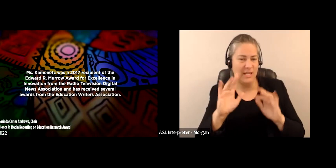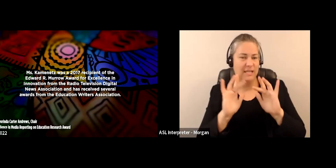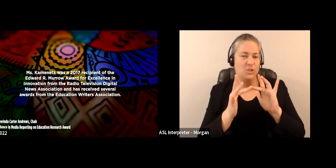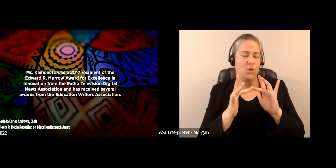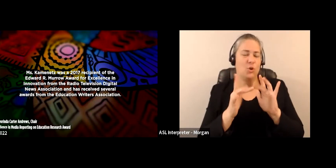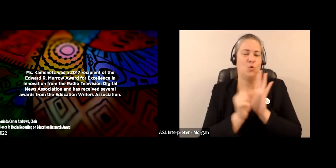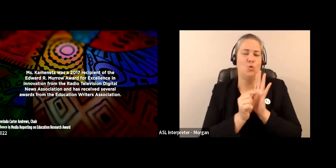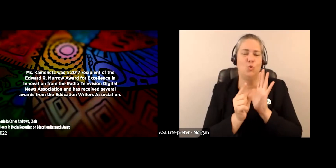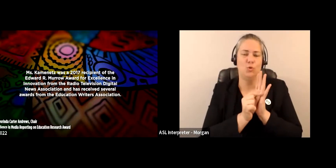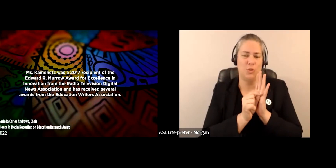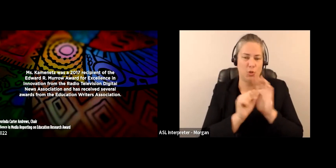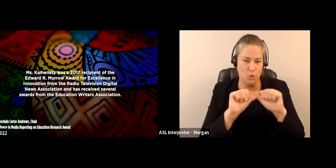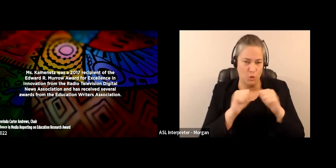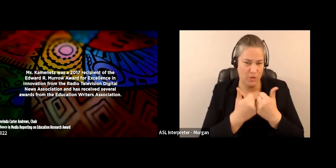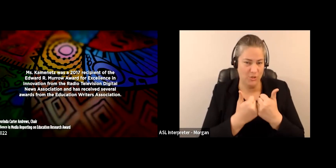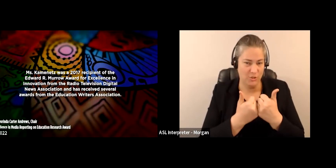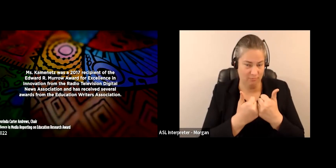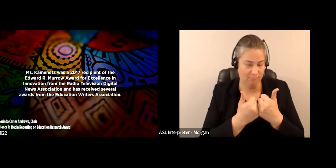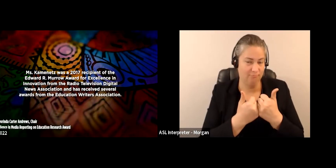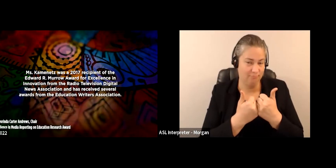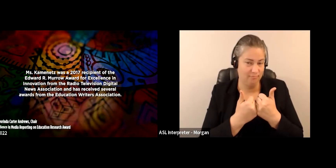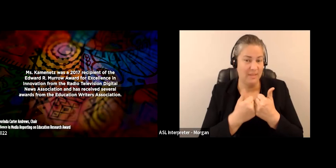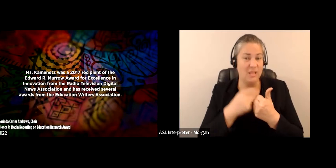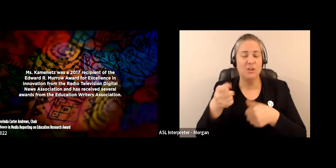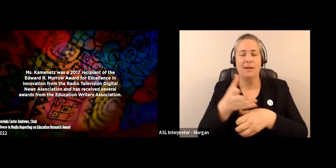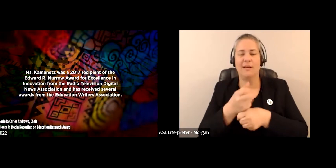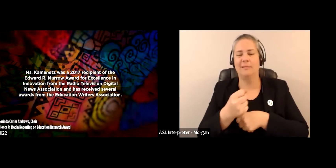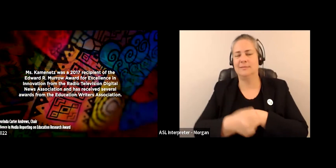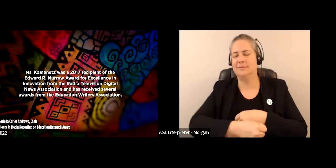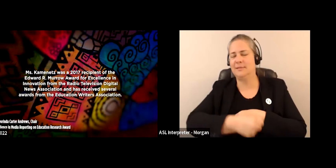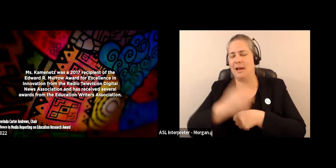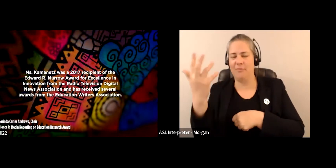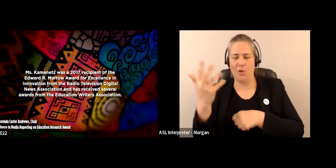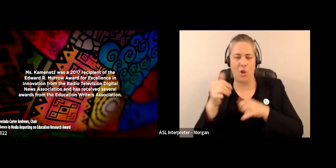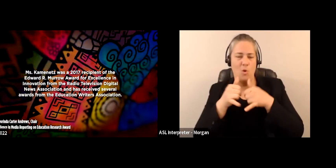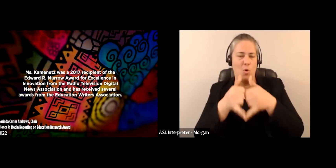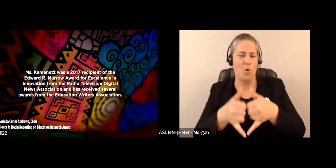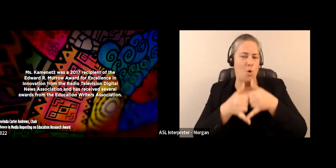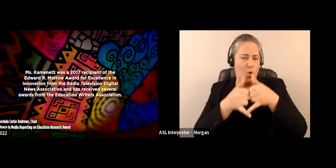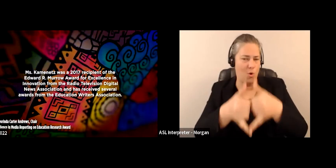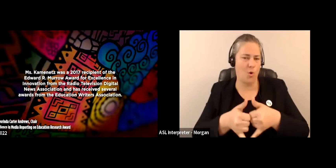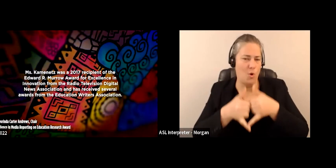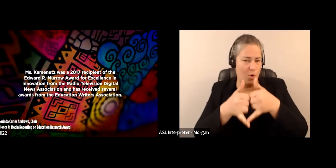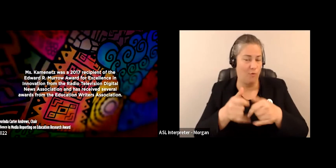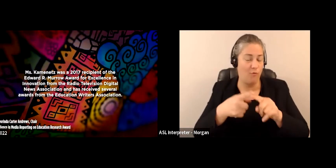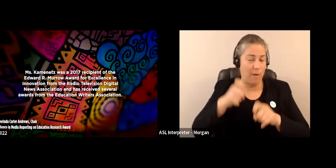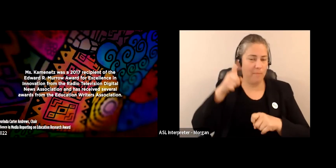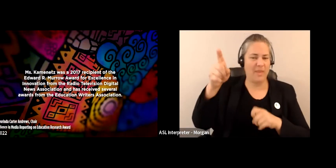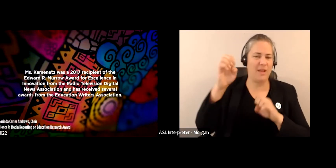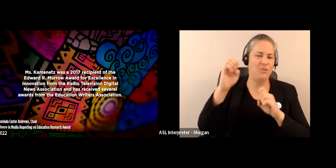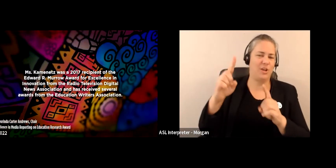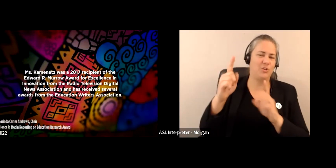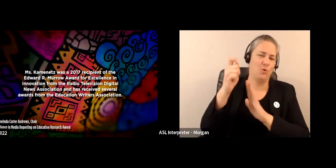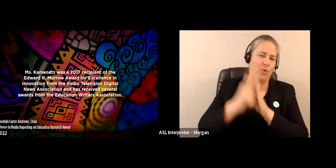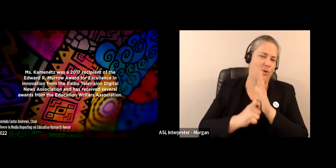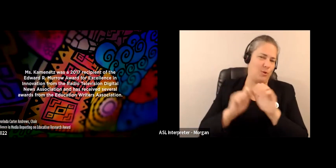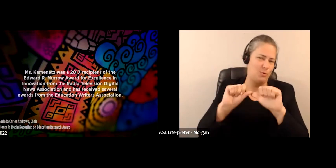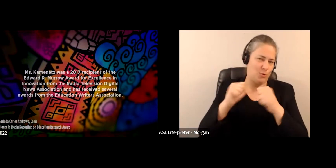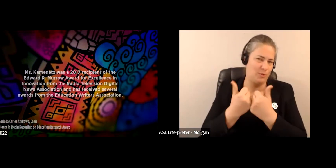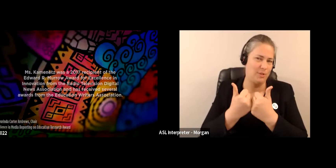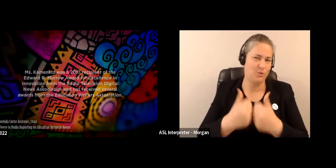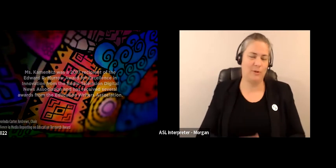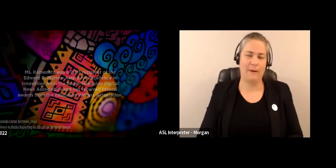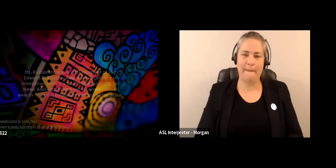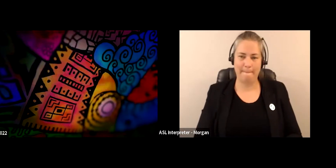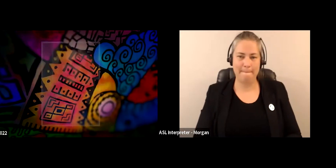Television Digital News Association and has received several awards from the Education Writers